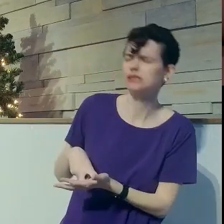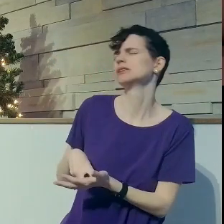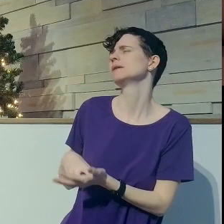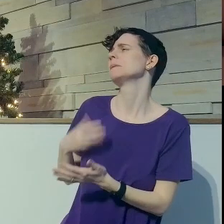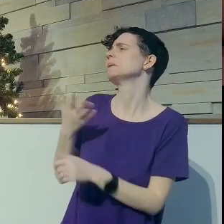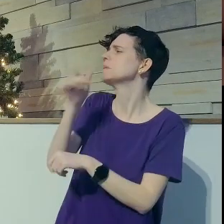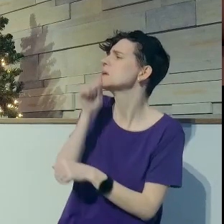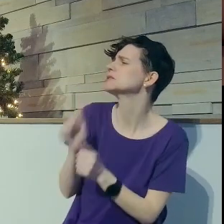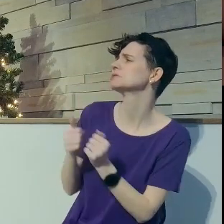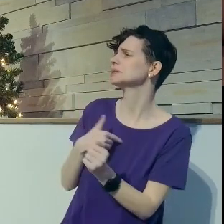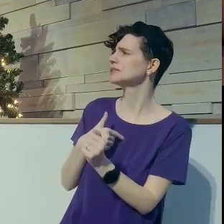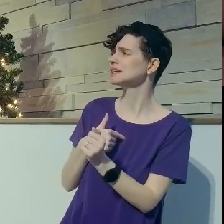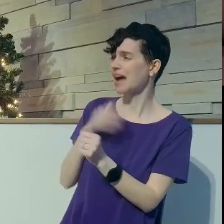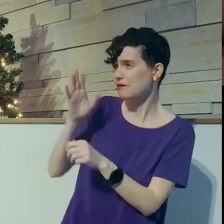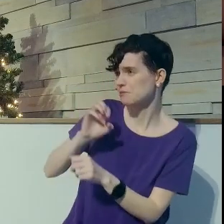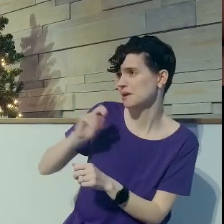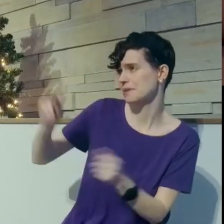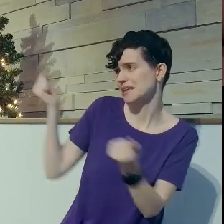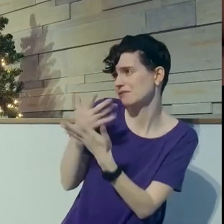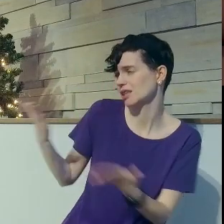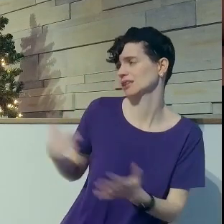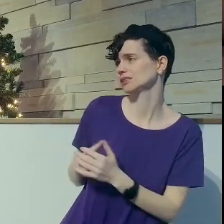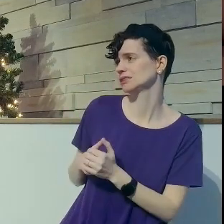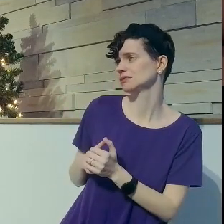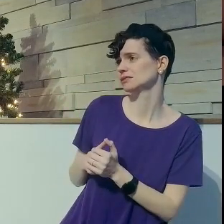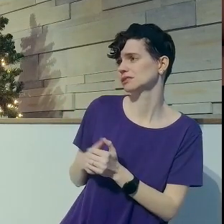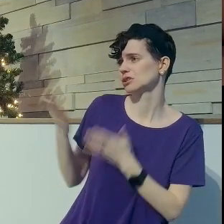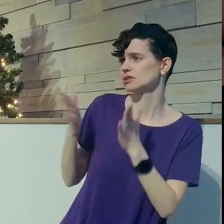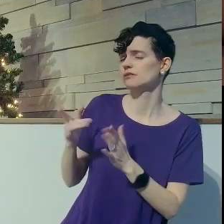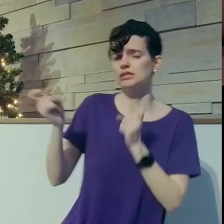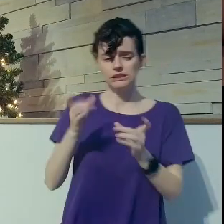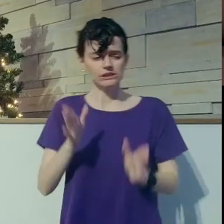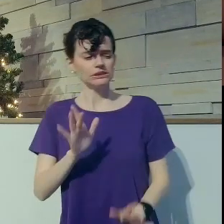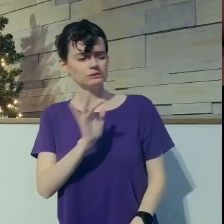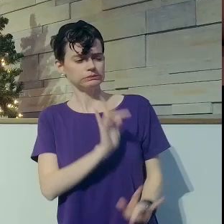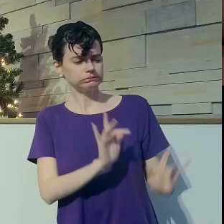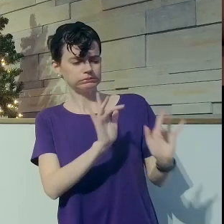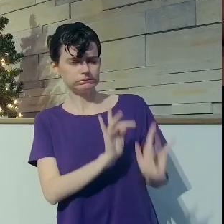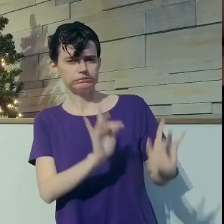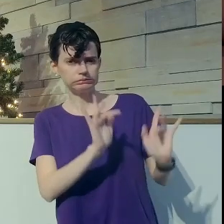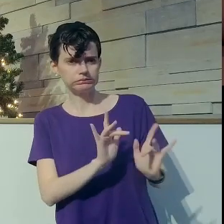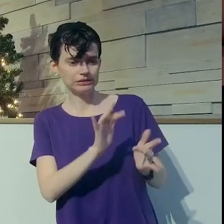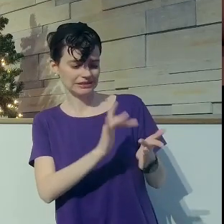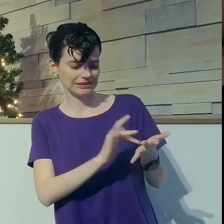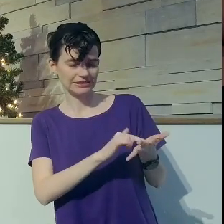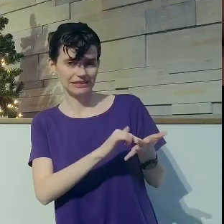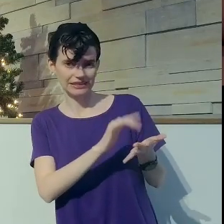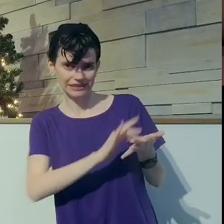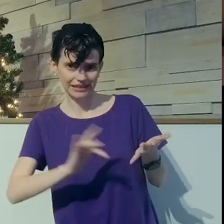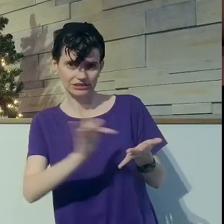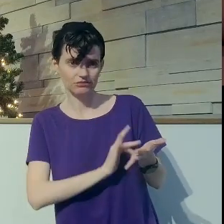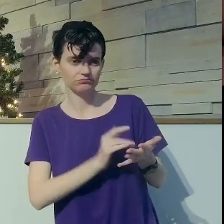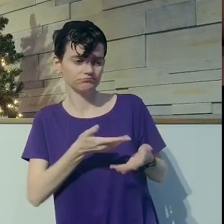"Be patient with me," he begged, "and I will pay back everything." The servant's master took pity on him, canceled the debt, and let